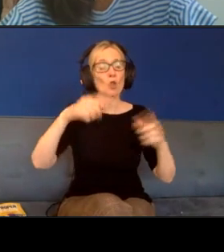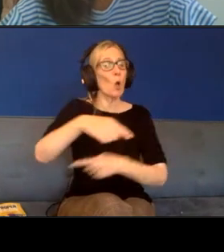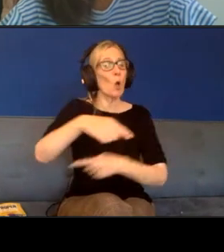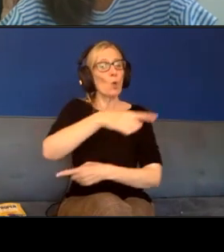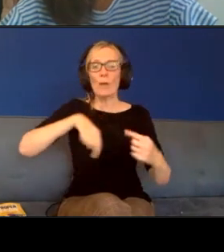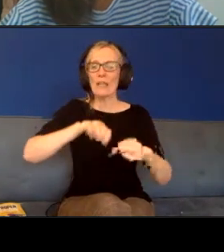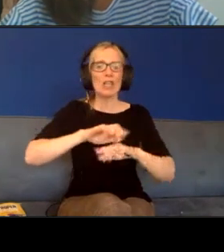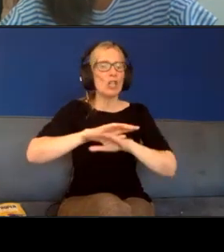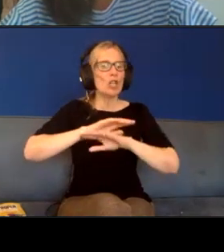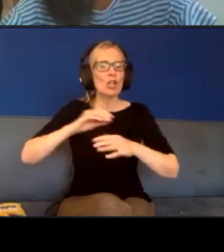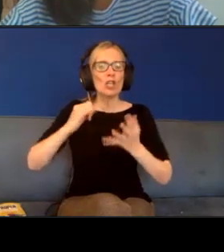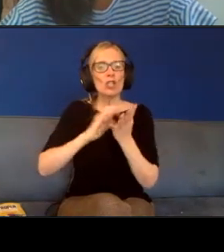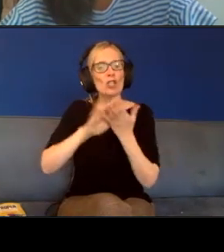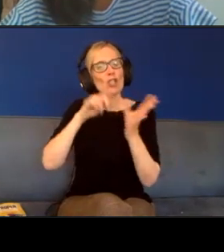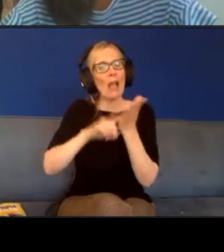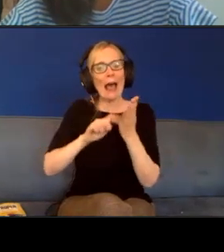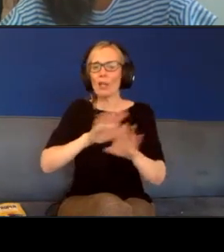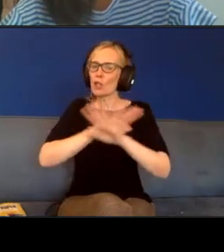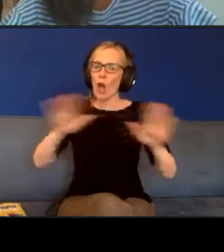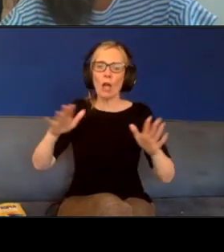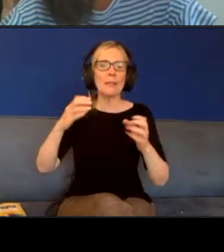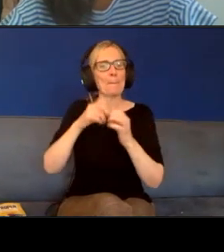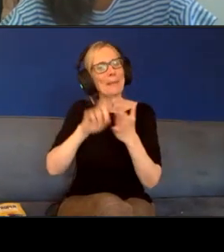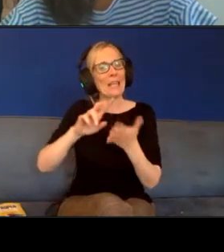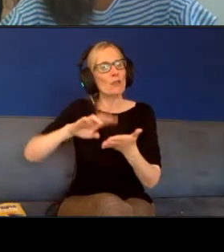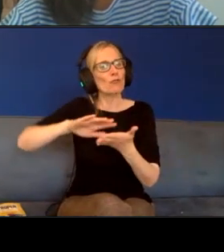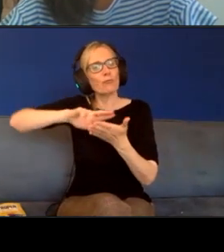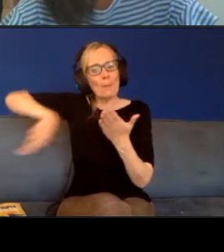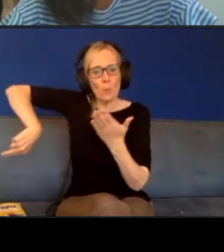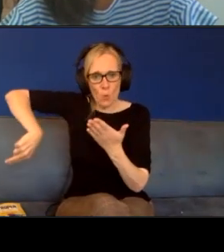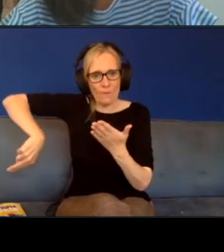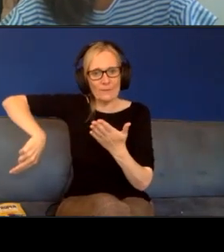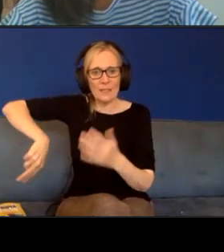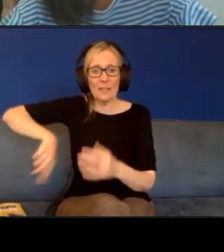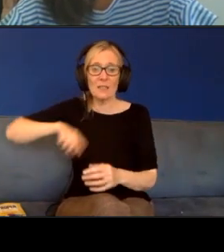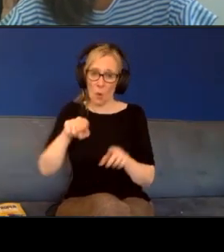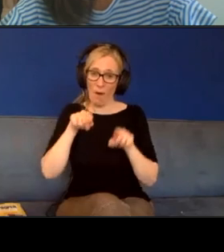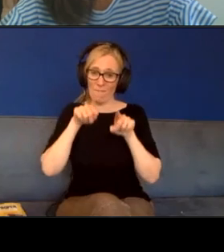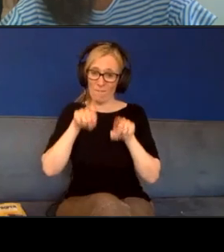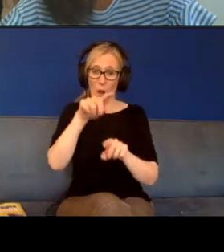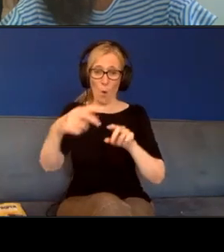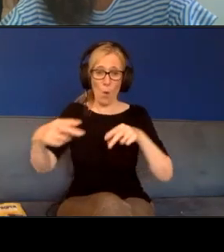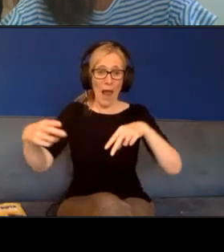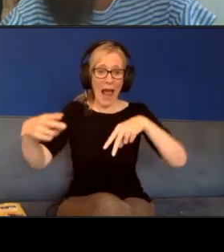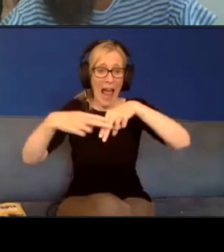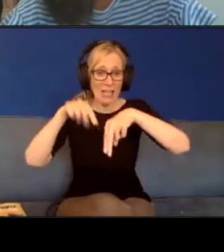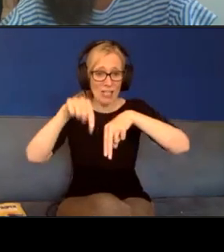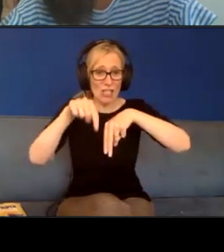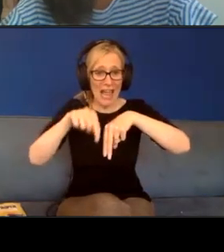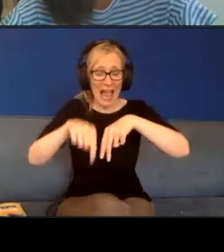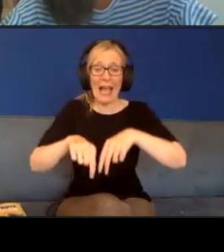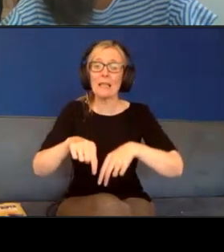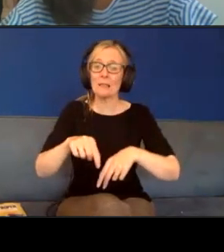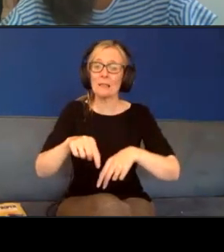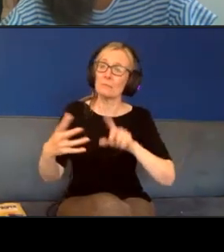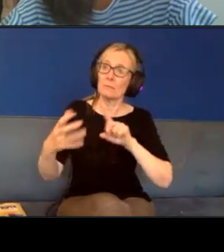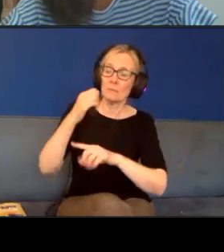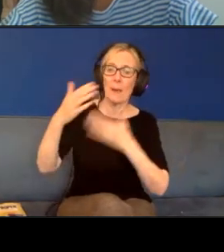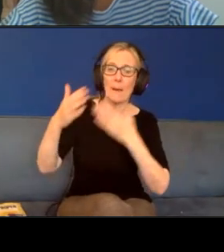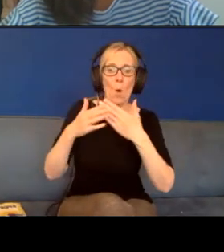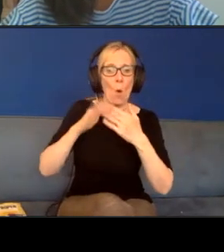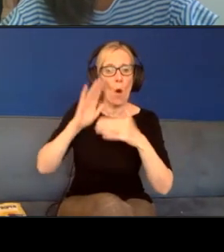Removed. I thoroughly recommend that people follow that hashtag on social media to find out more about that campaign, which essentially